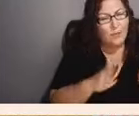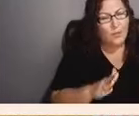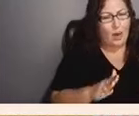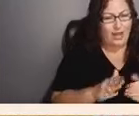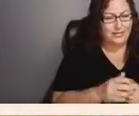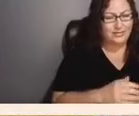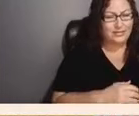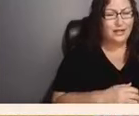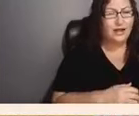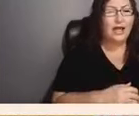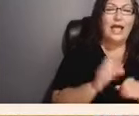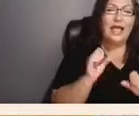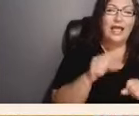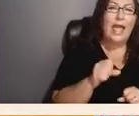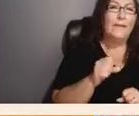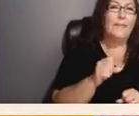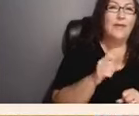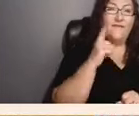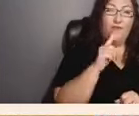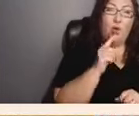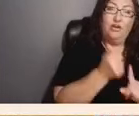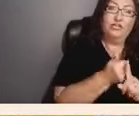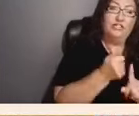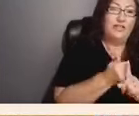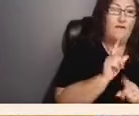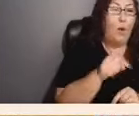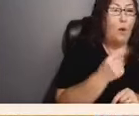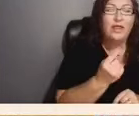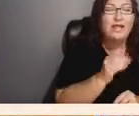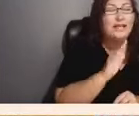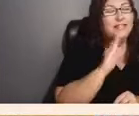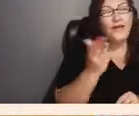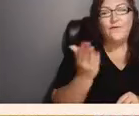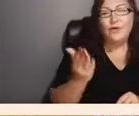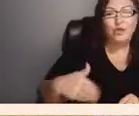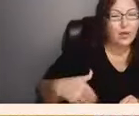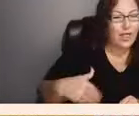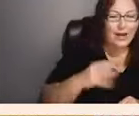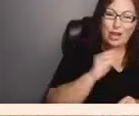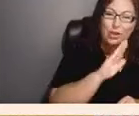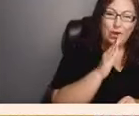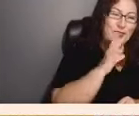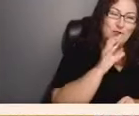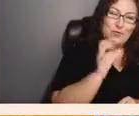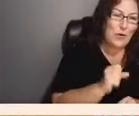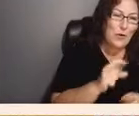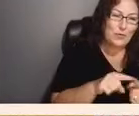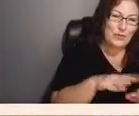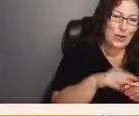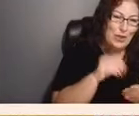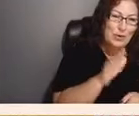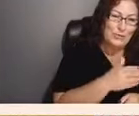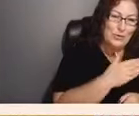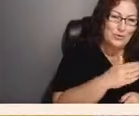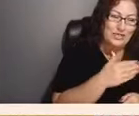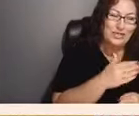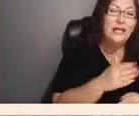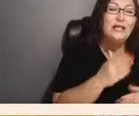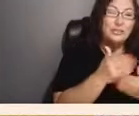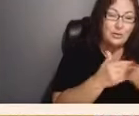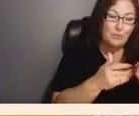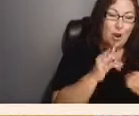can just be for you. It's never too late and you're never too old to learn music. It is a part of